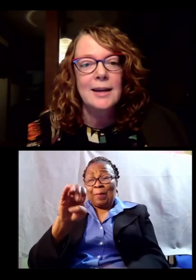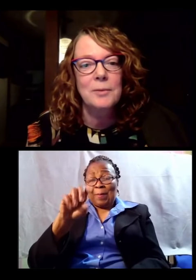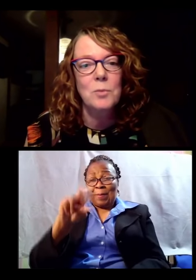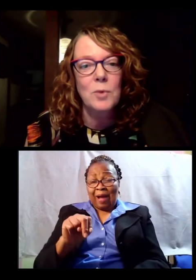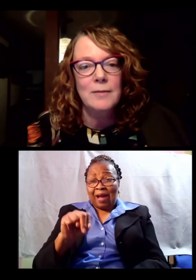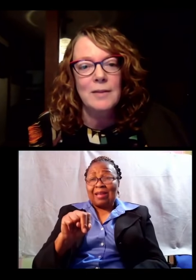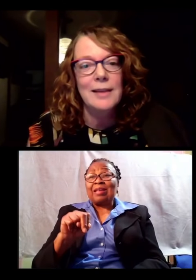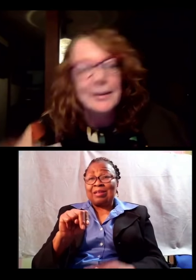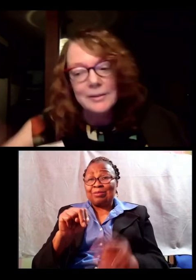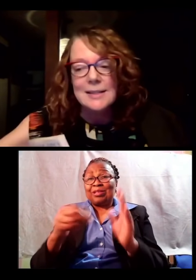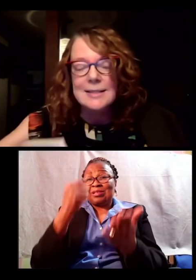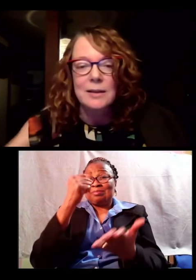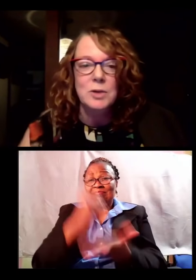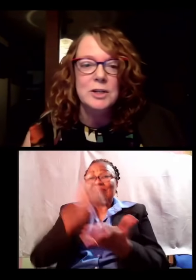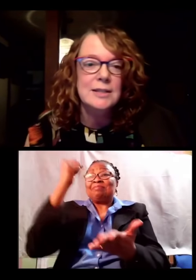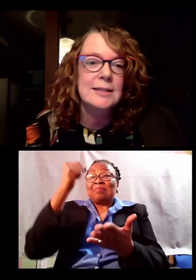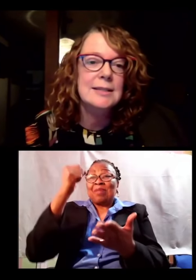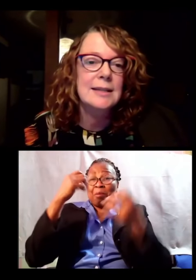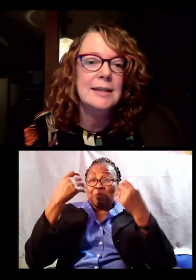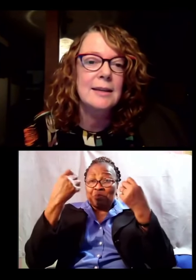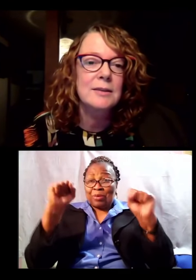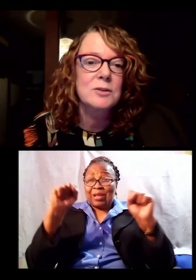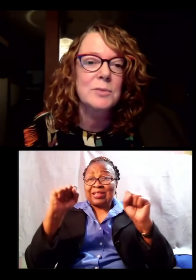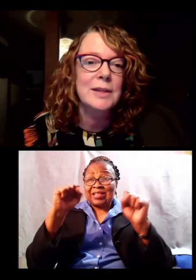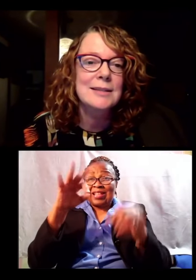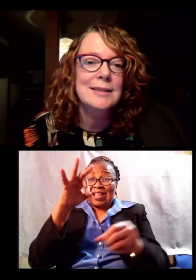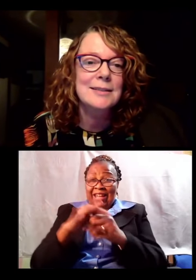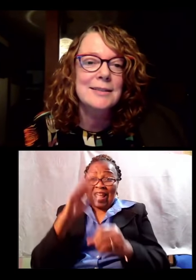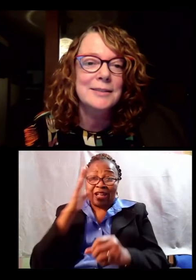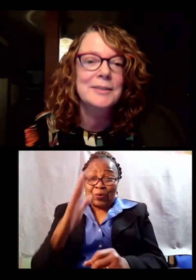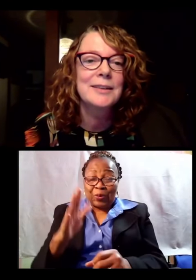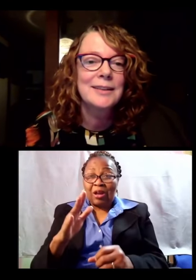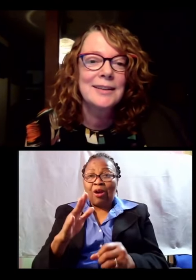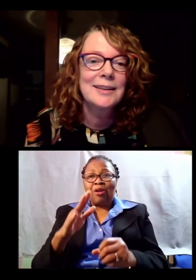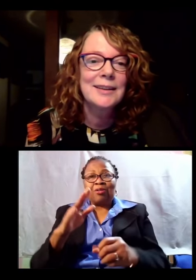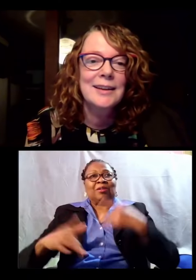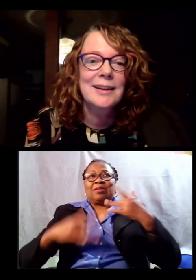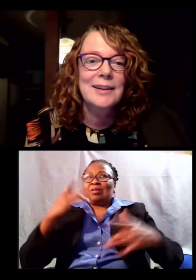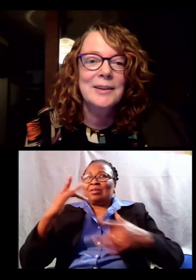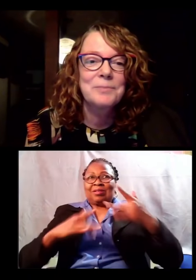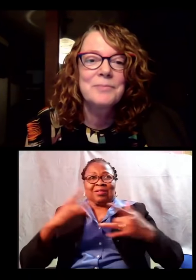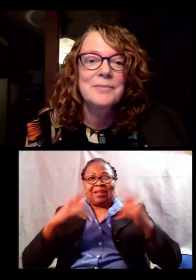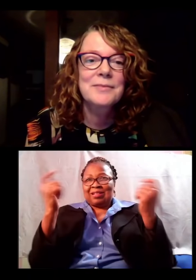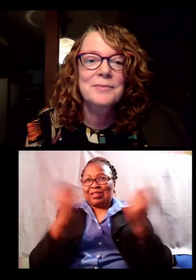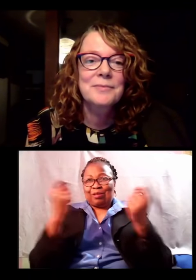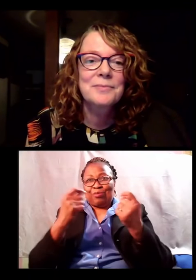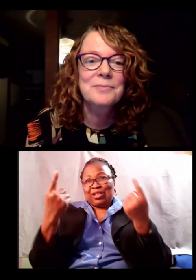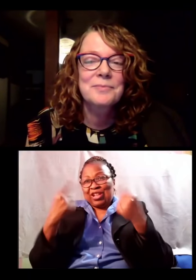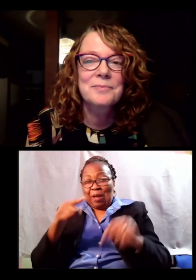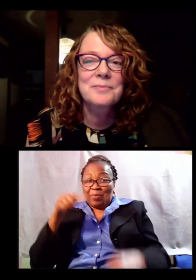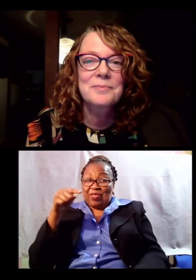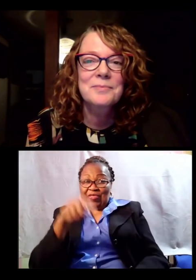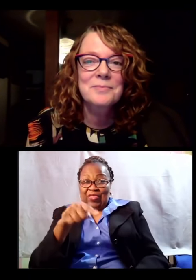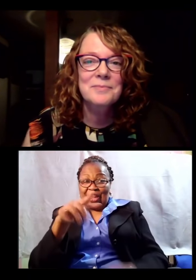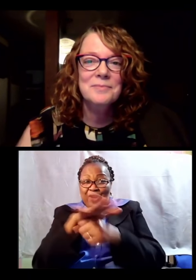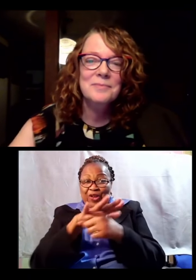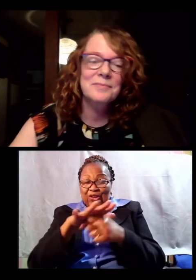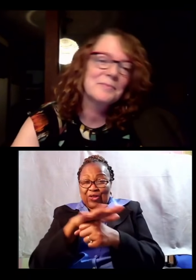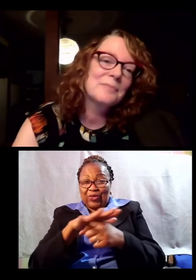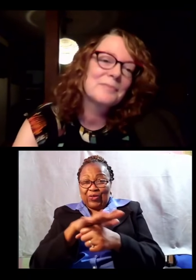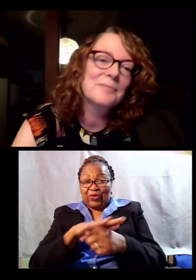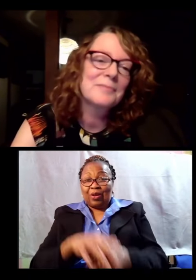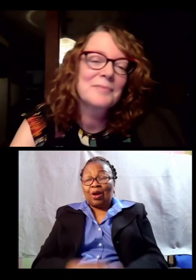president-elect. One of the liveliest celebrations in the city, I think, took place there. So, well, what a, my